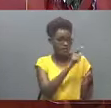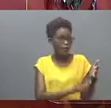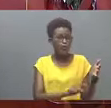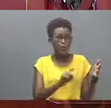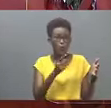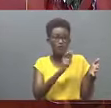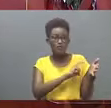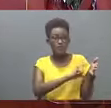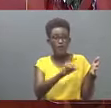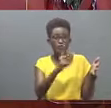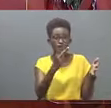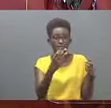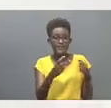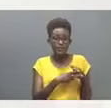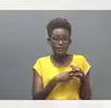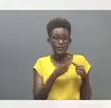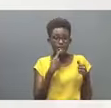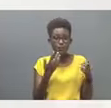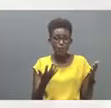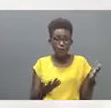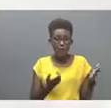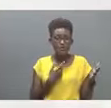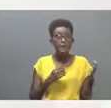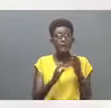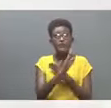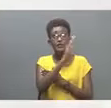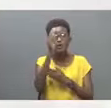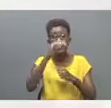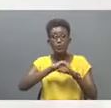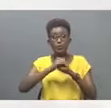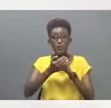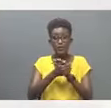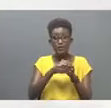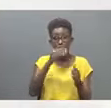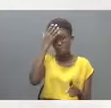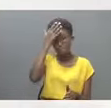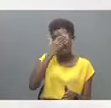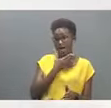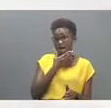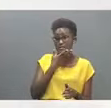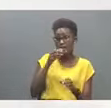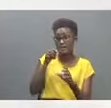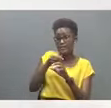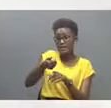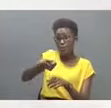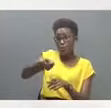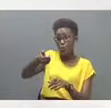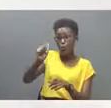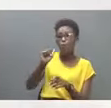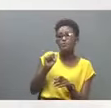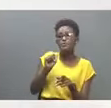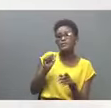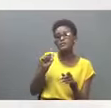1, verse 27, and God created man in his own